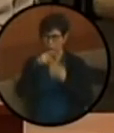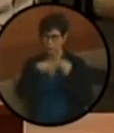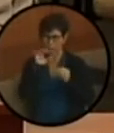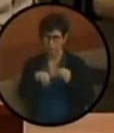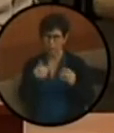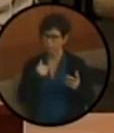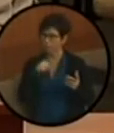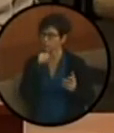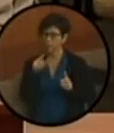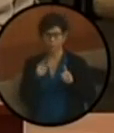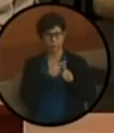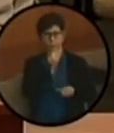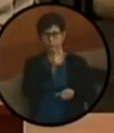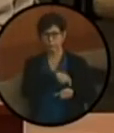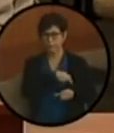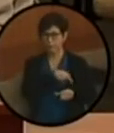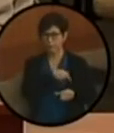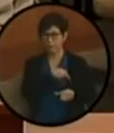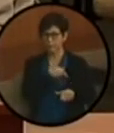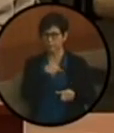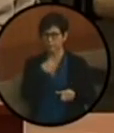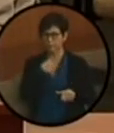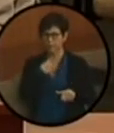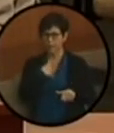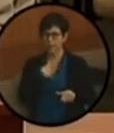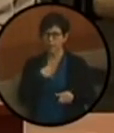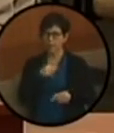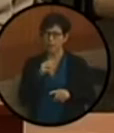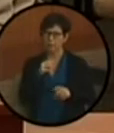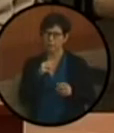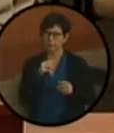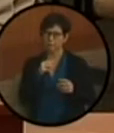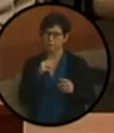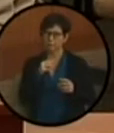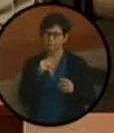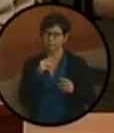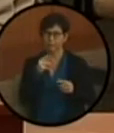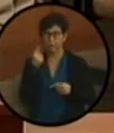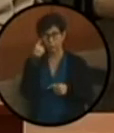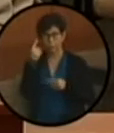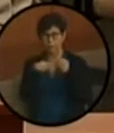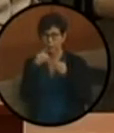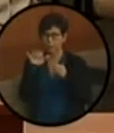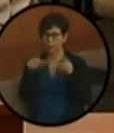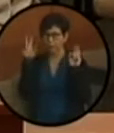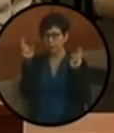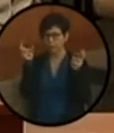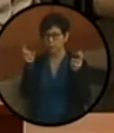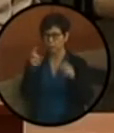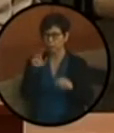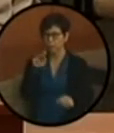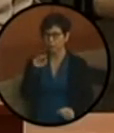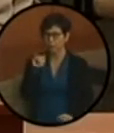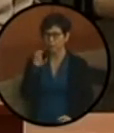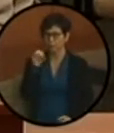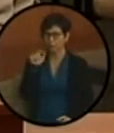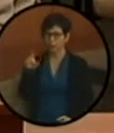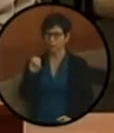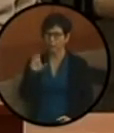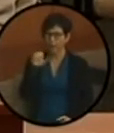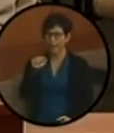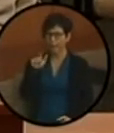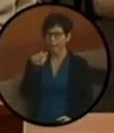time that I had talked about or thought about this issue. Michelle Alexander, in the book The New Jim